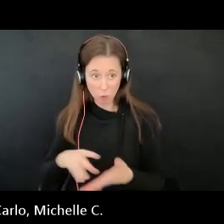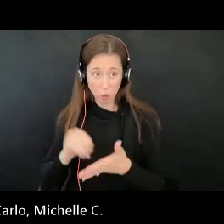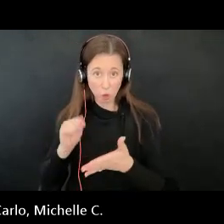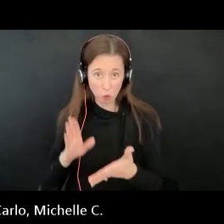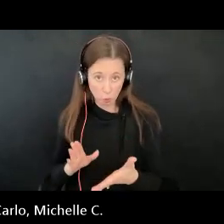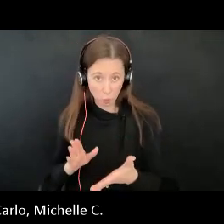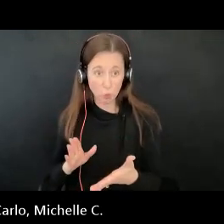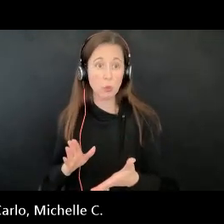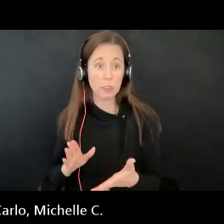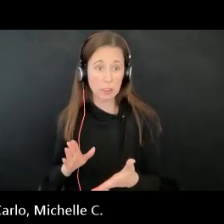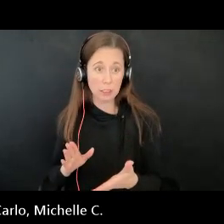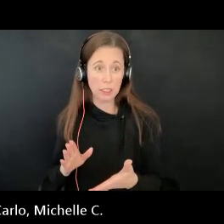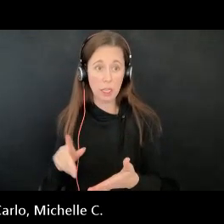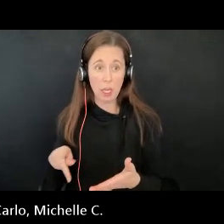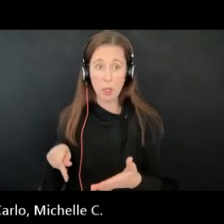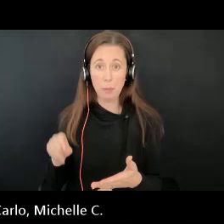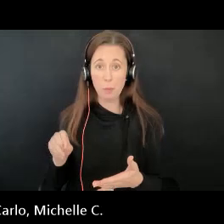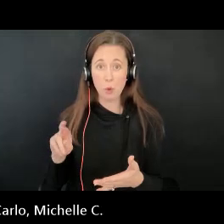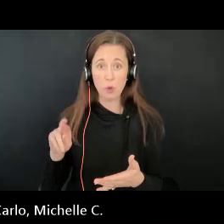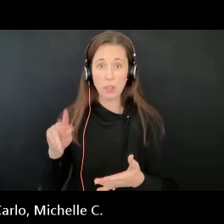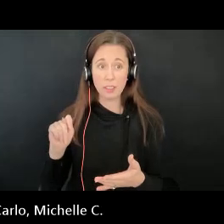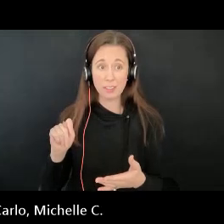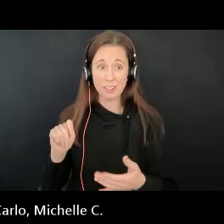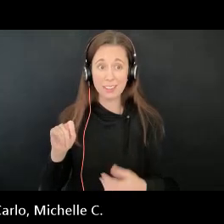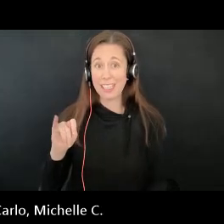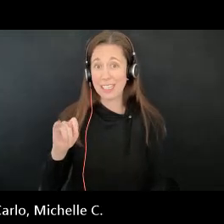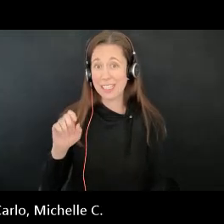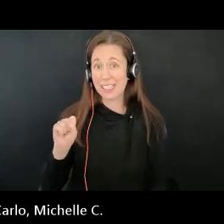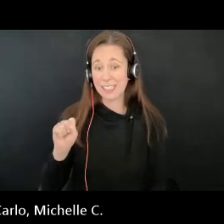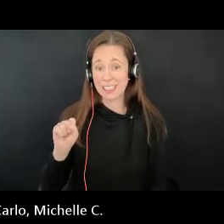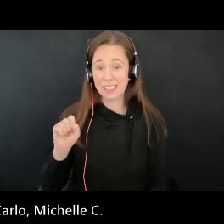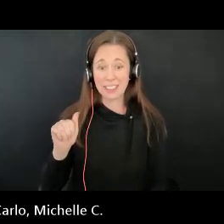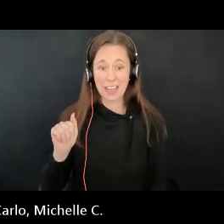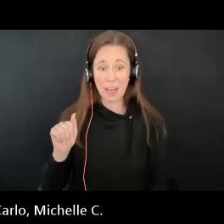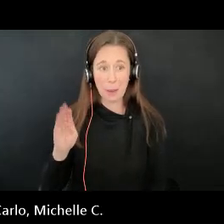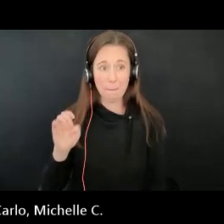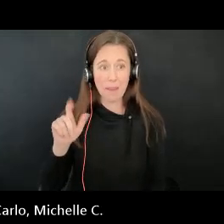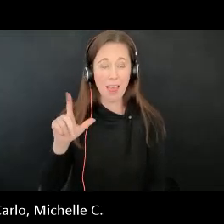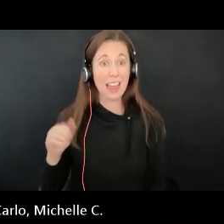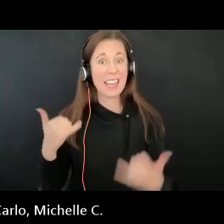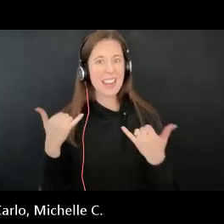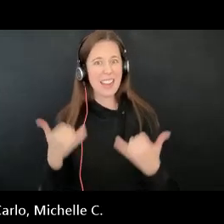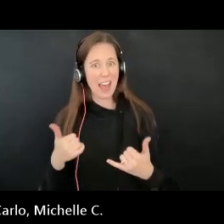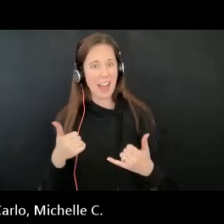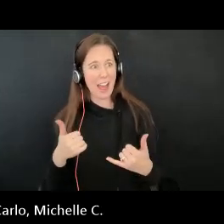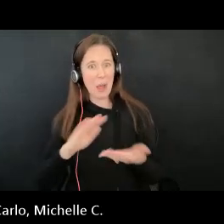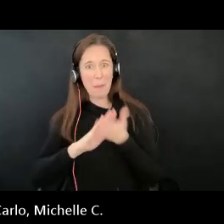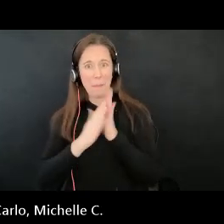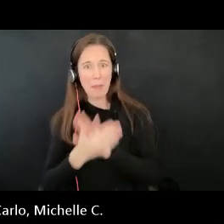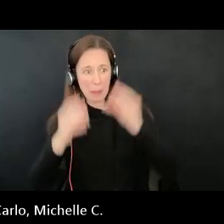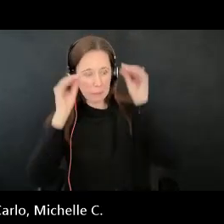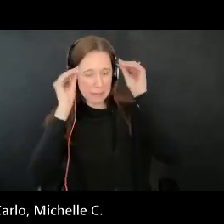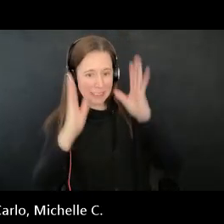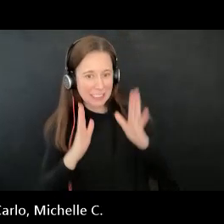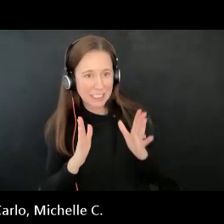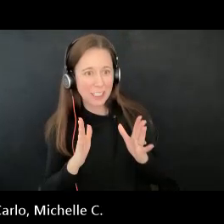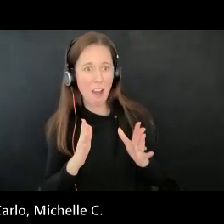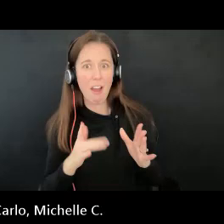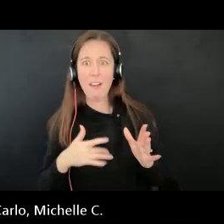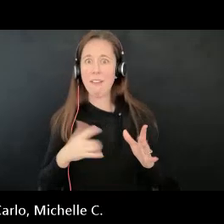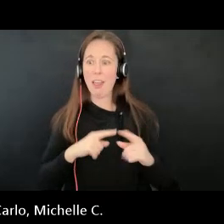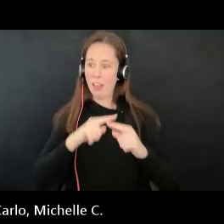Oops, excuse me. And now I had the opportunity to serve as a teacher at Port Isabel, which was truly a full circle